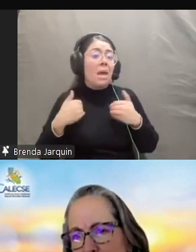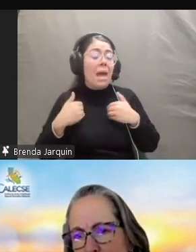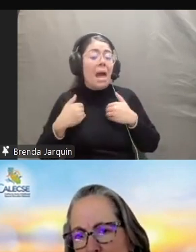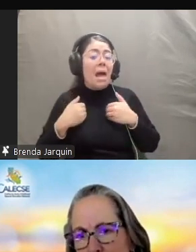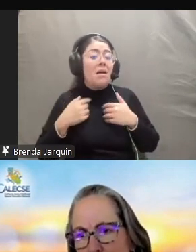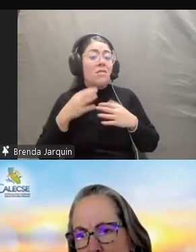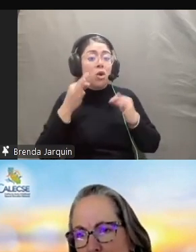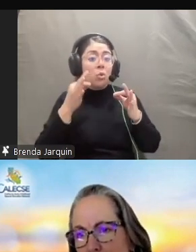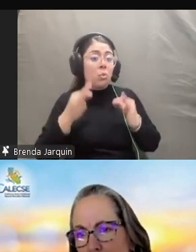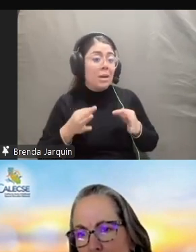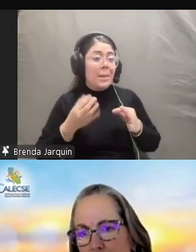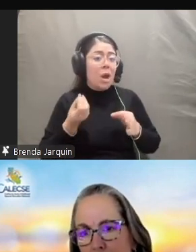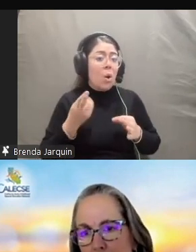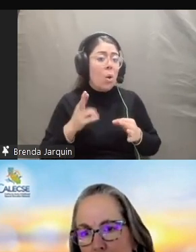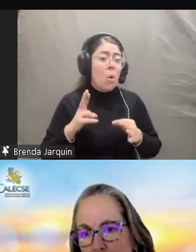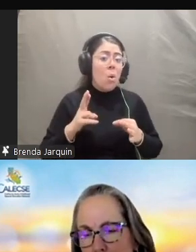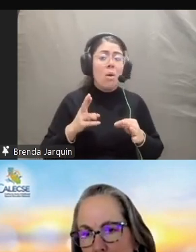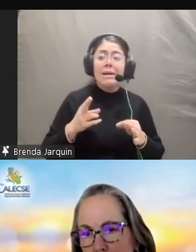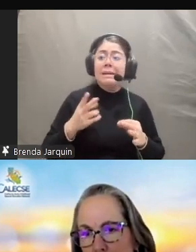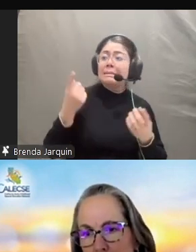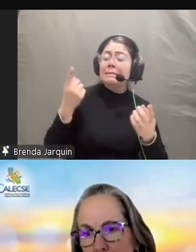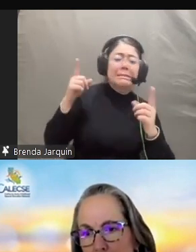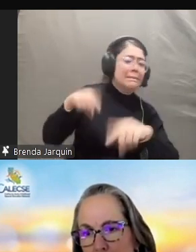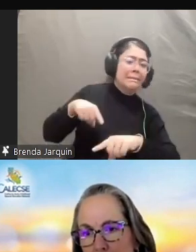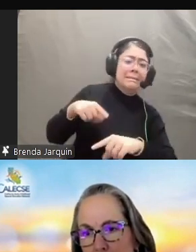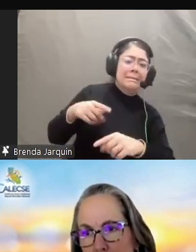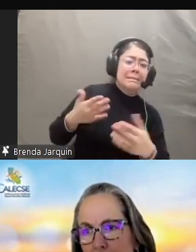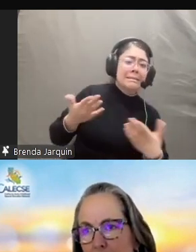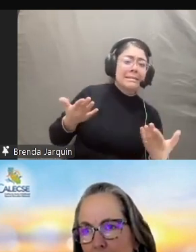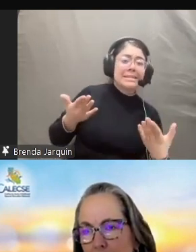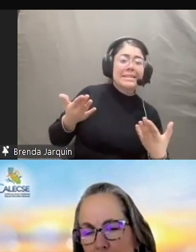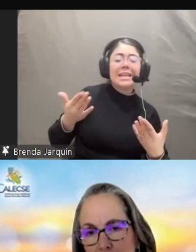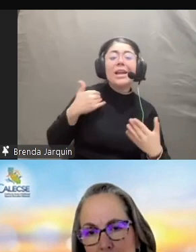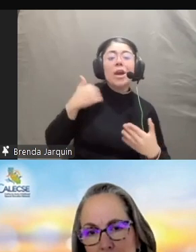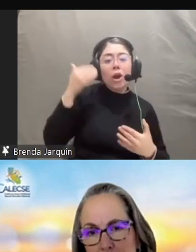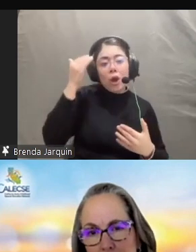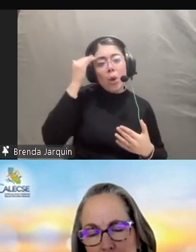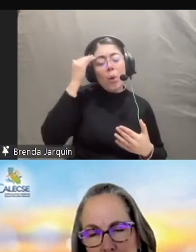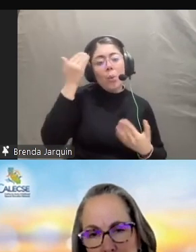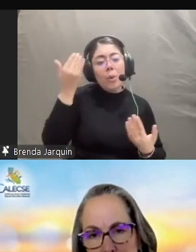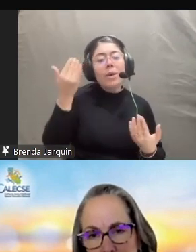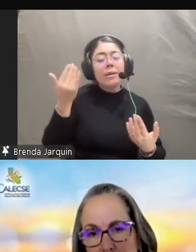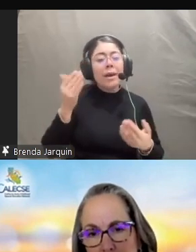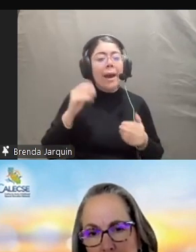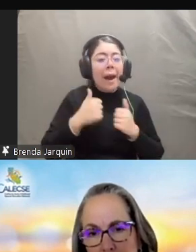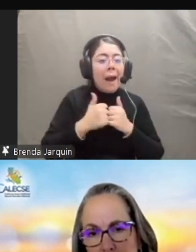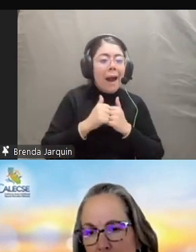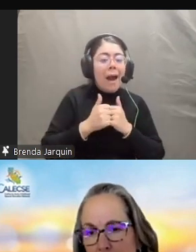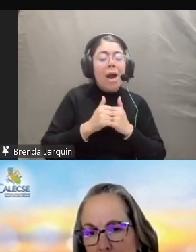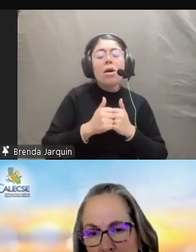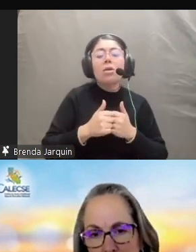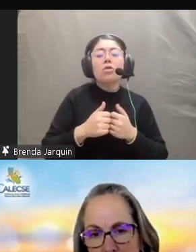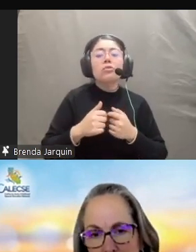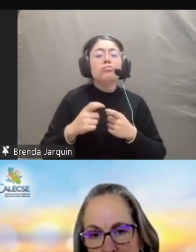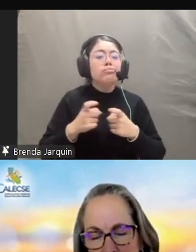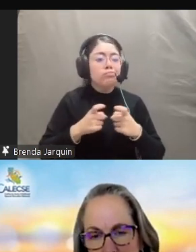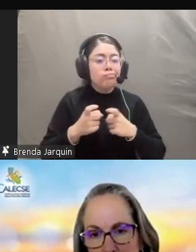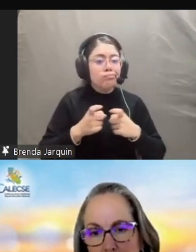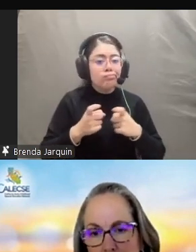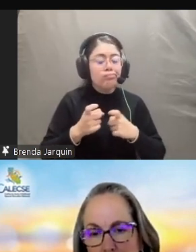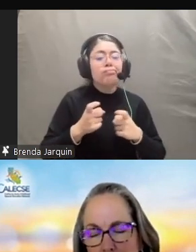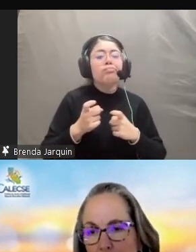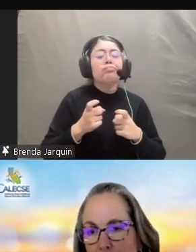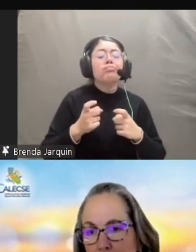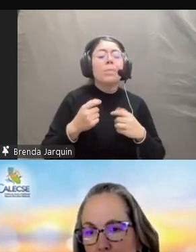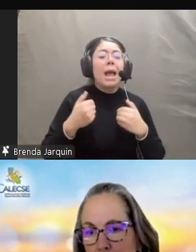say we're going to do? So looking for that alignment, and there are some tools here to get feedback from